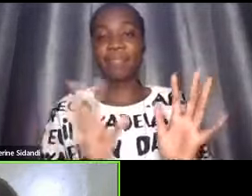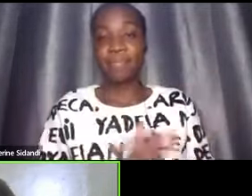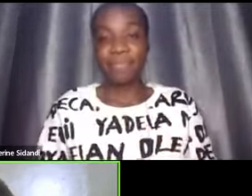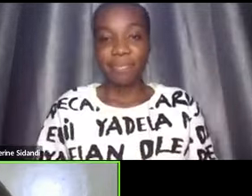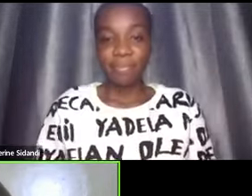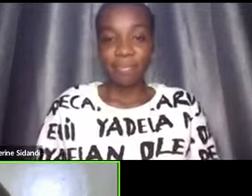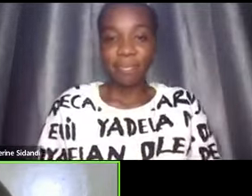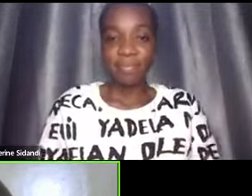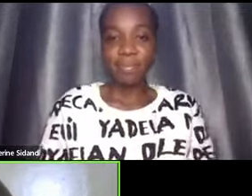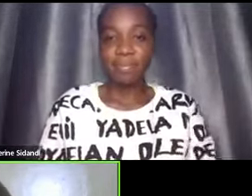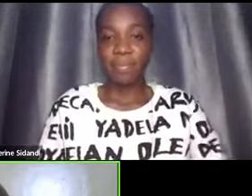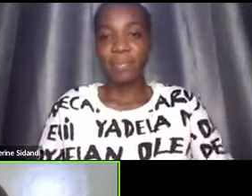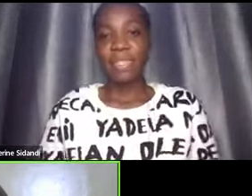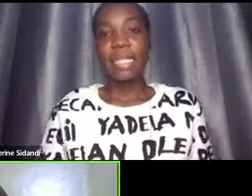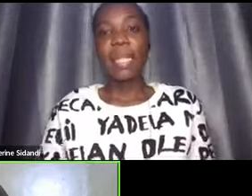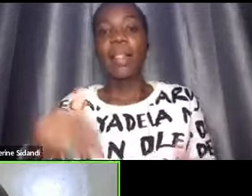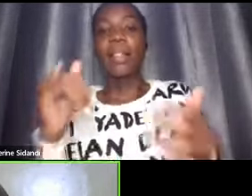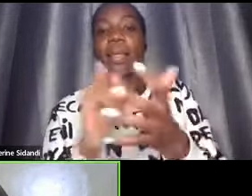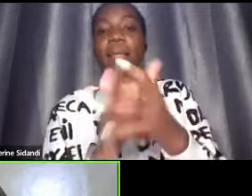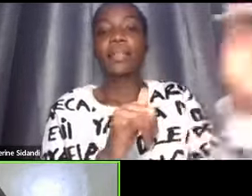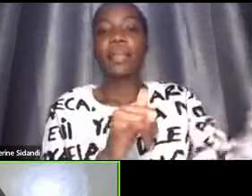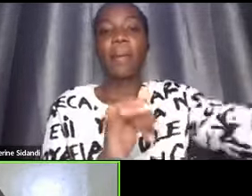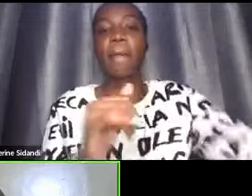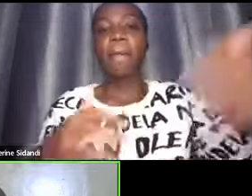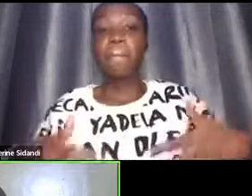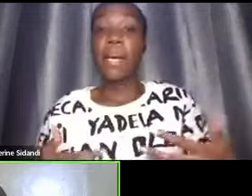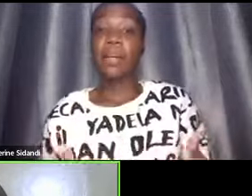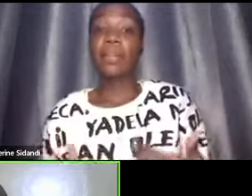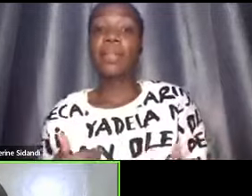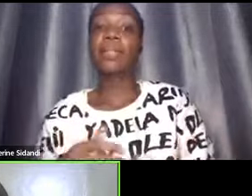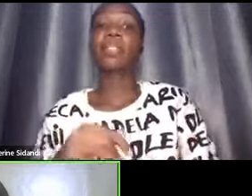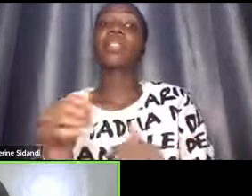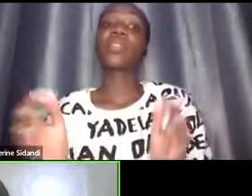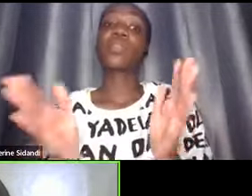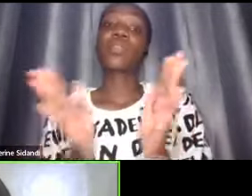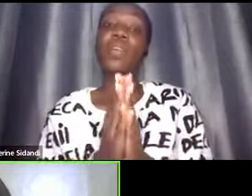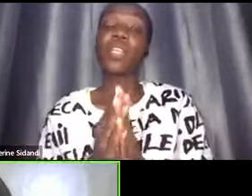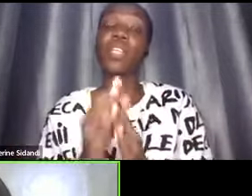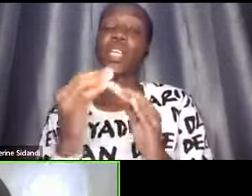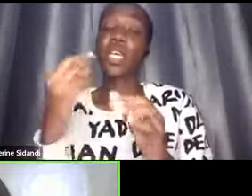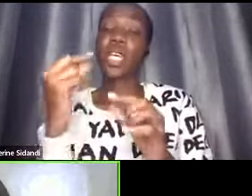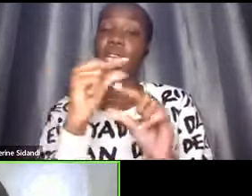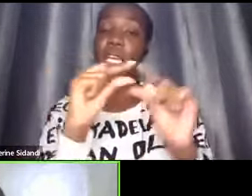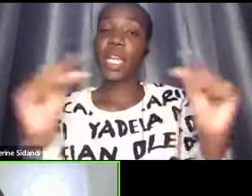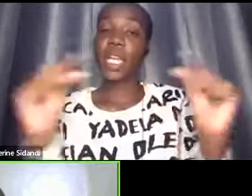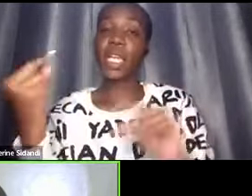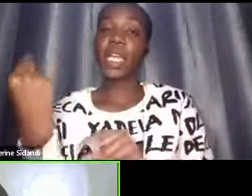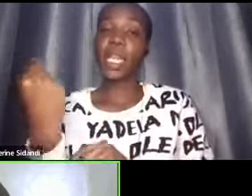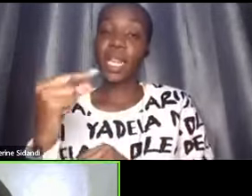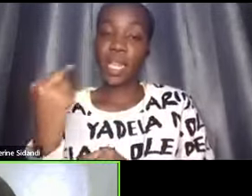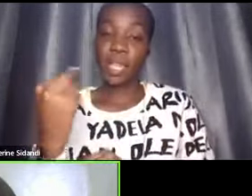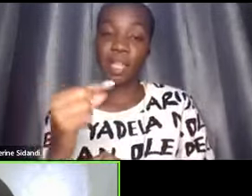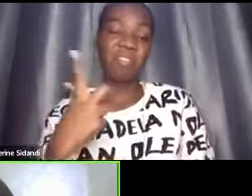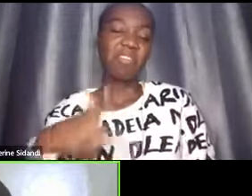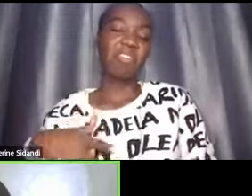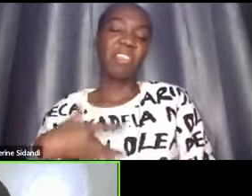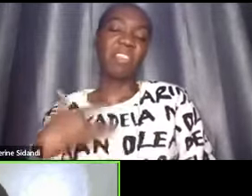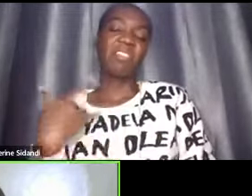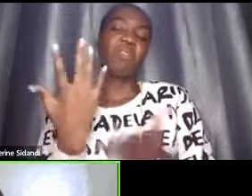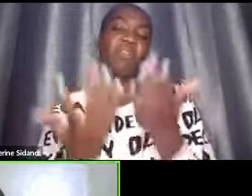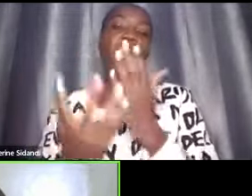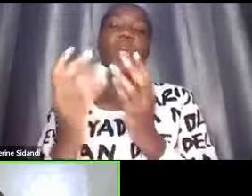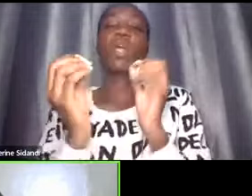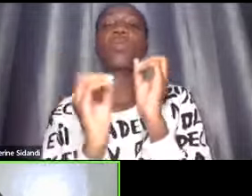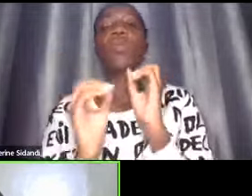the monkey who got cucumber felt that they were being unfairly treated. And that's